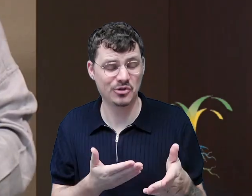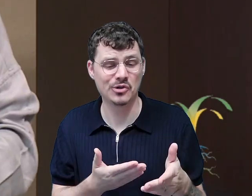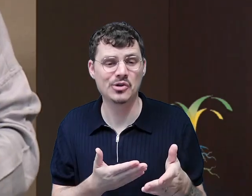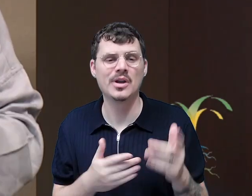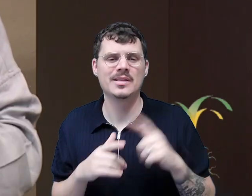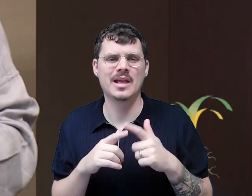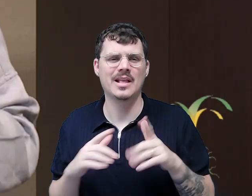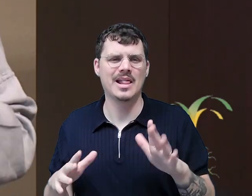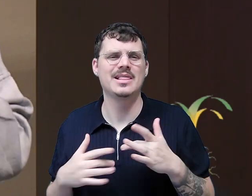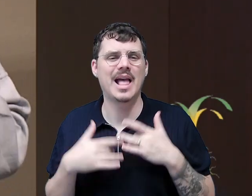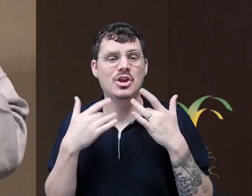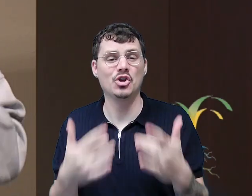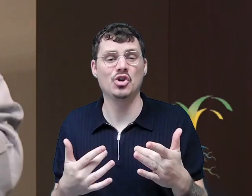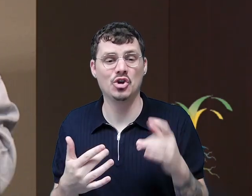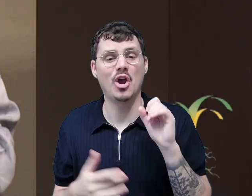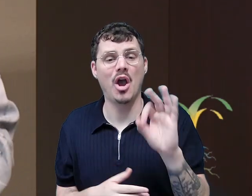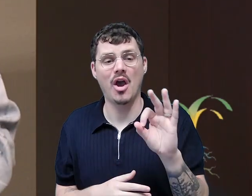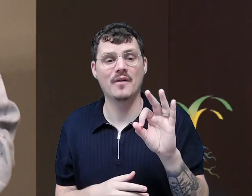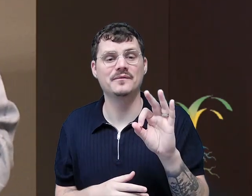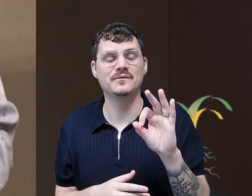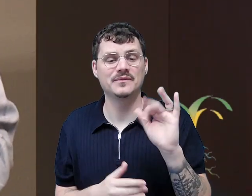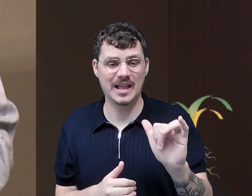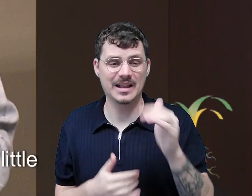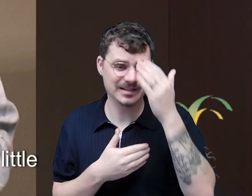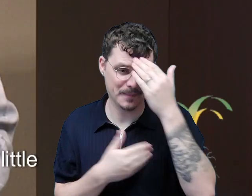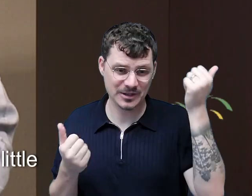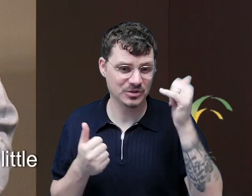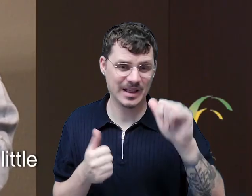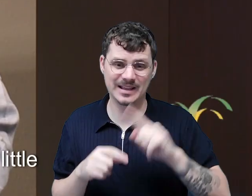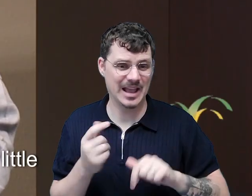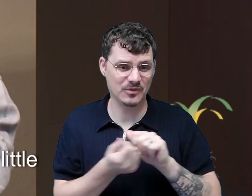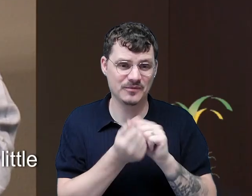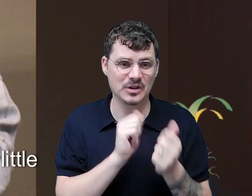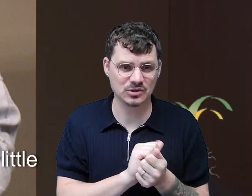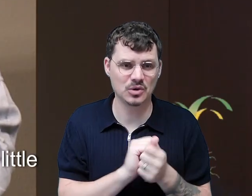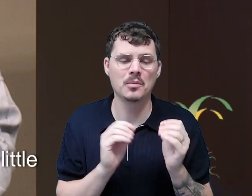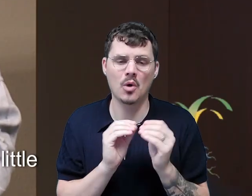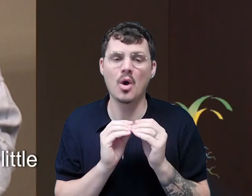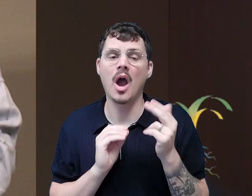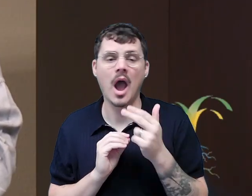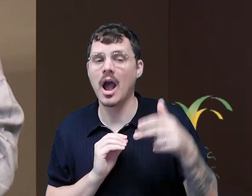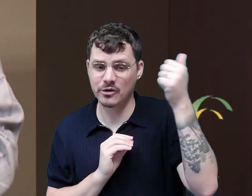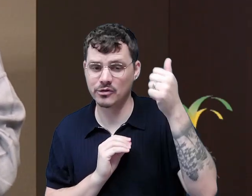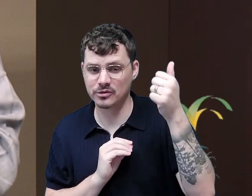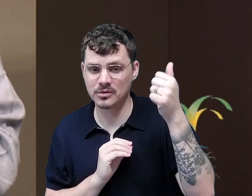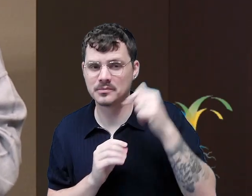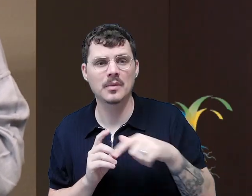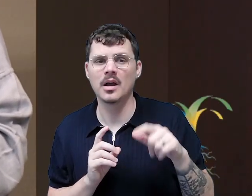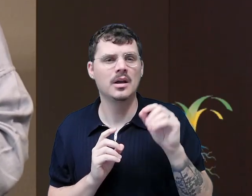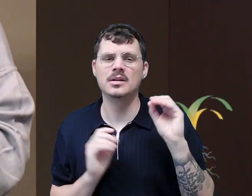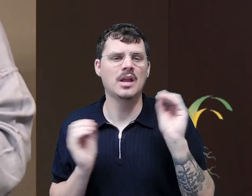present, then the likelihood of an irreversible dementia is a little higher.